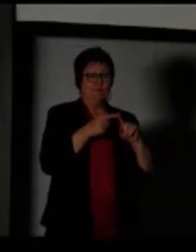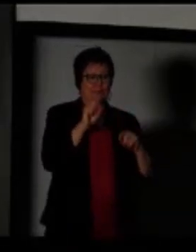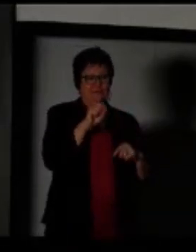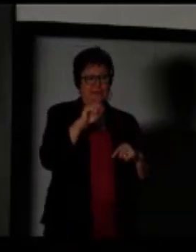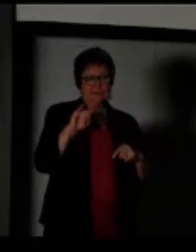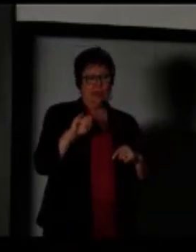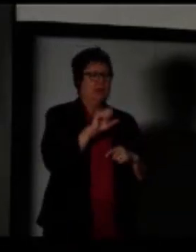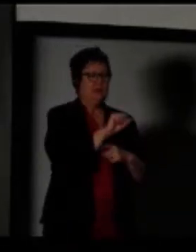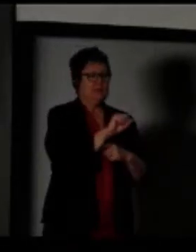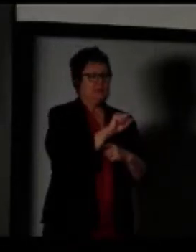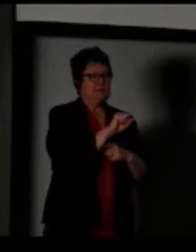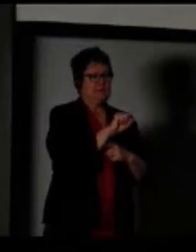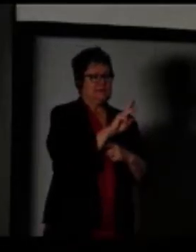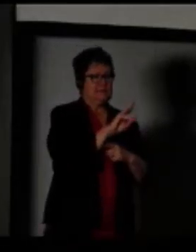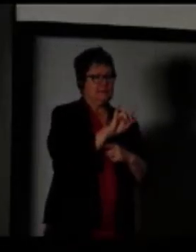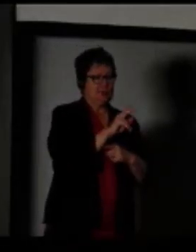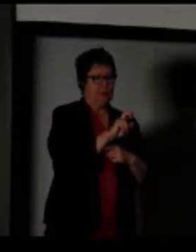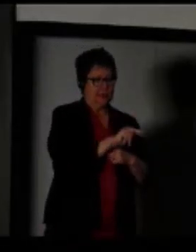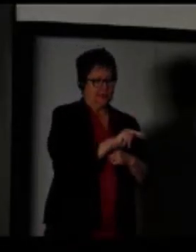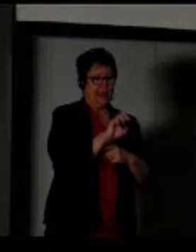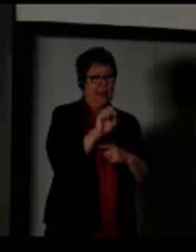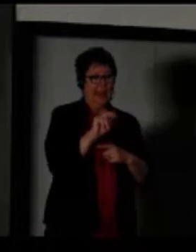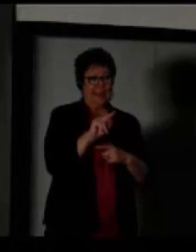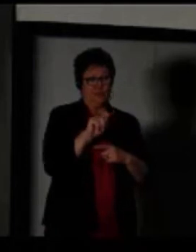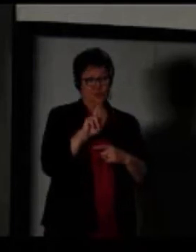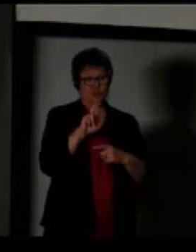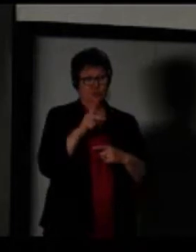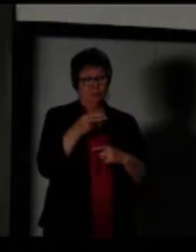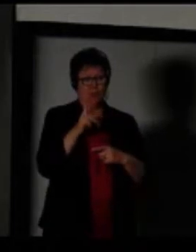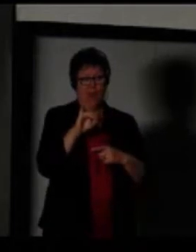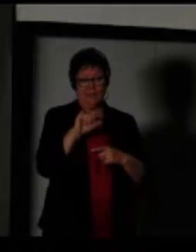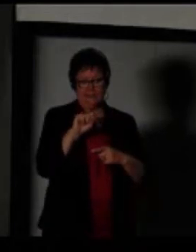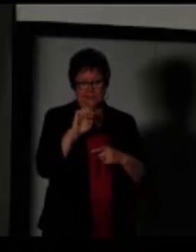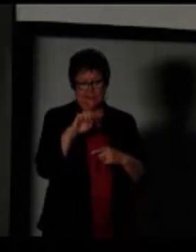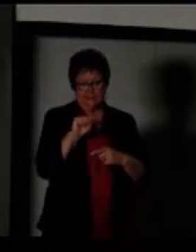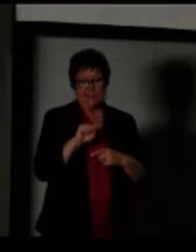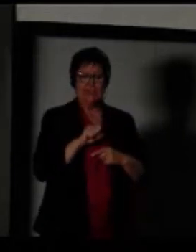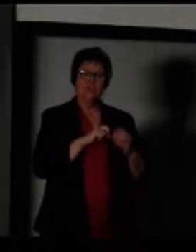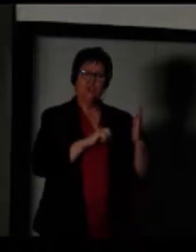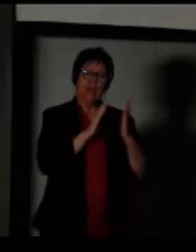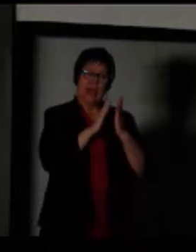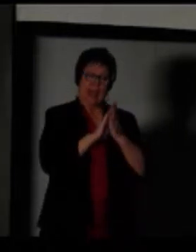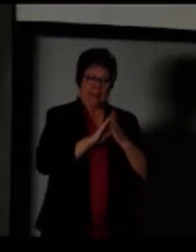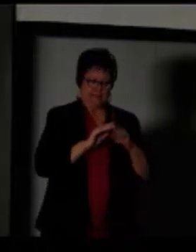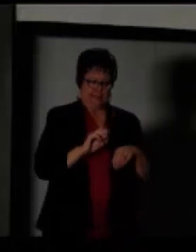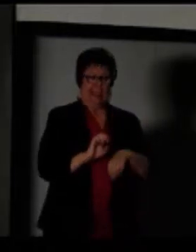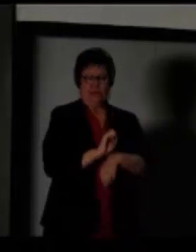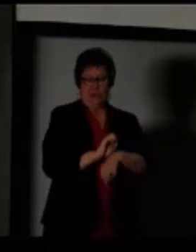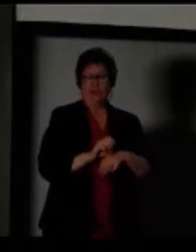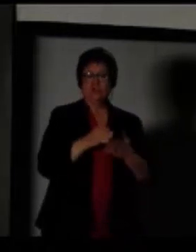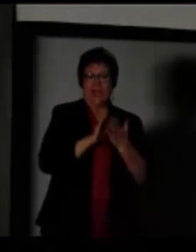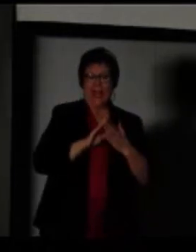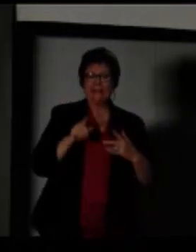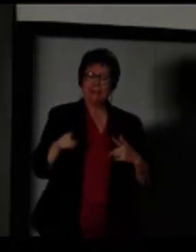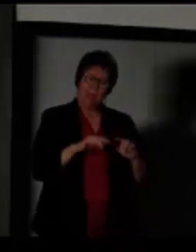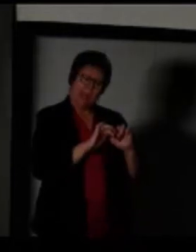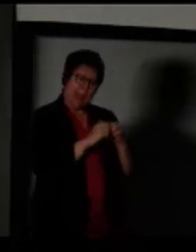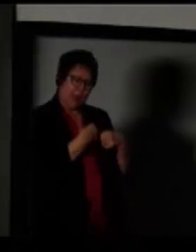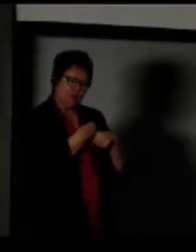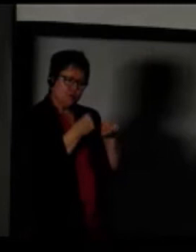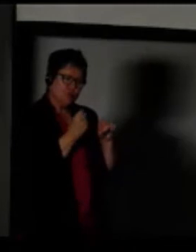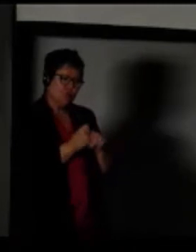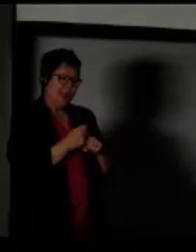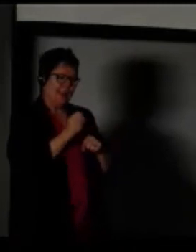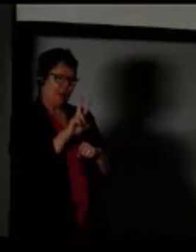Smithsonian Enterprises. And in that video, what she does is she has the students think about how do we create 3D experiences in a